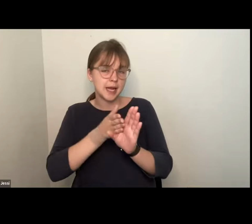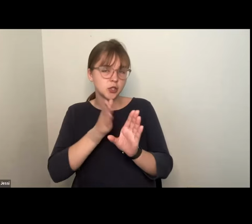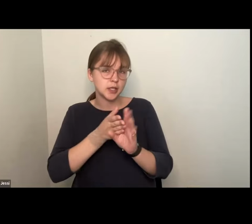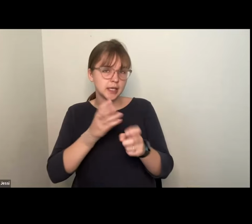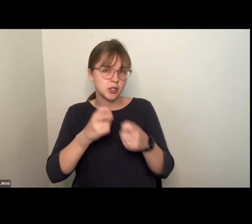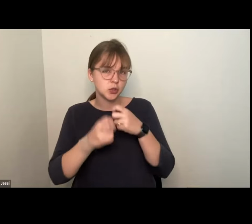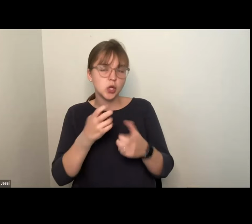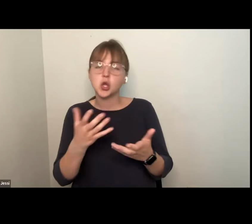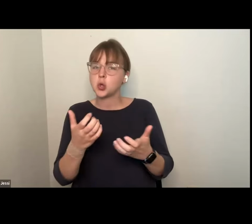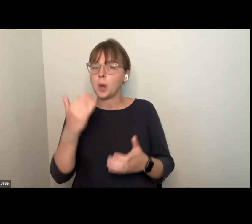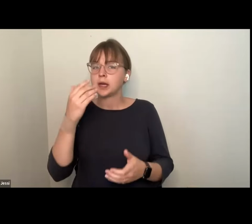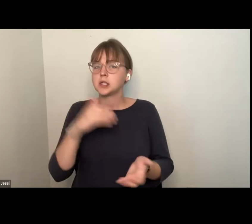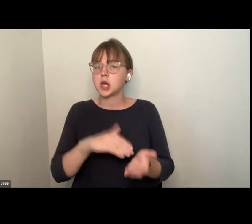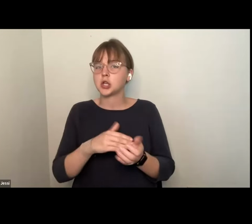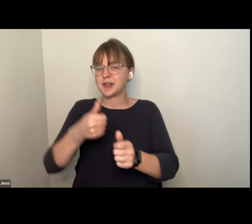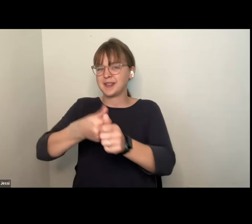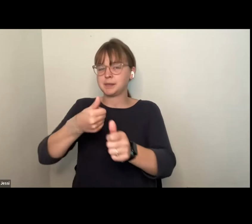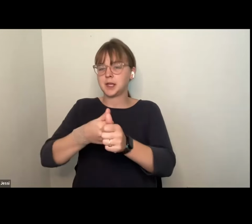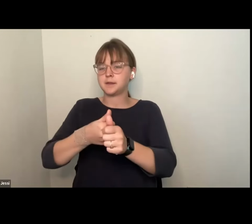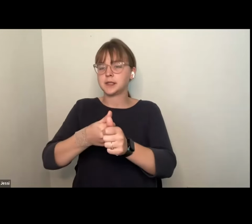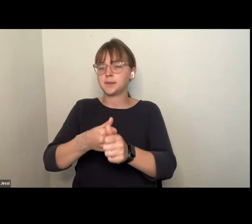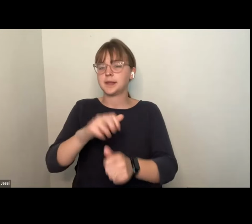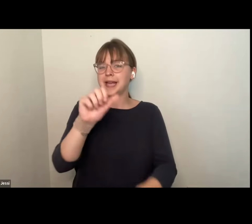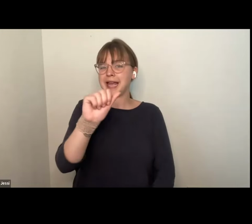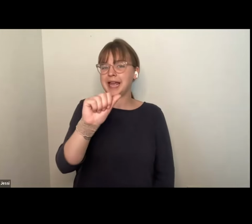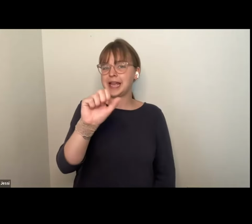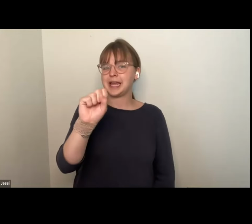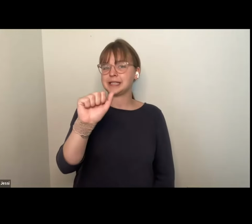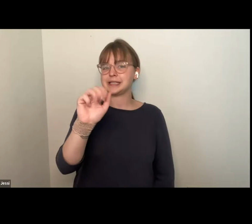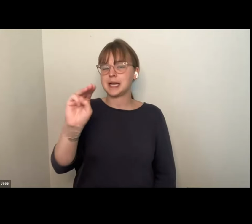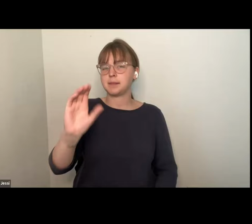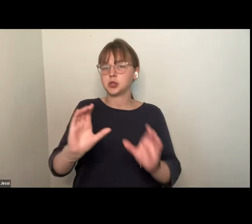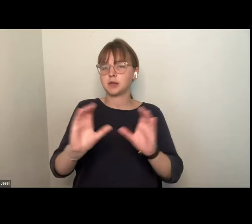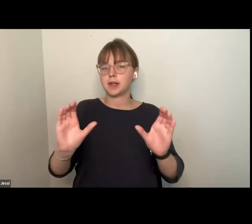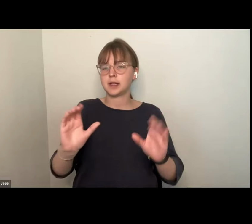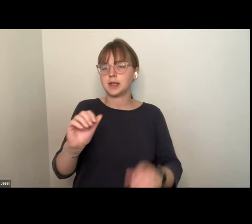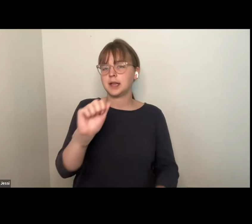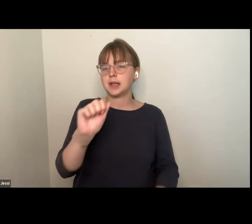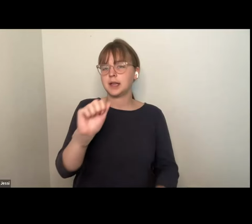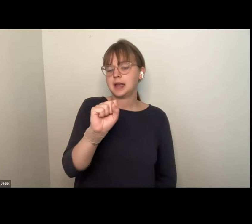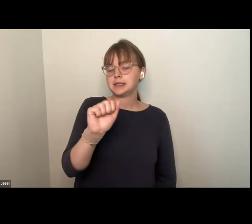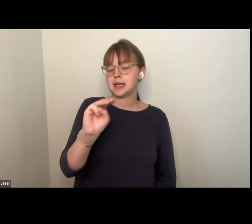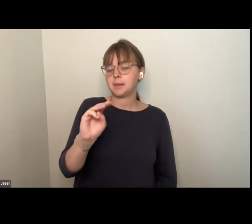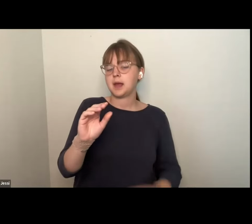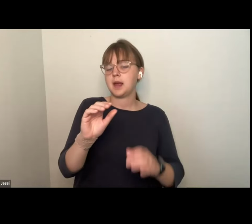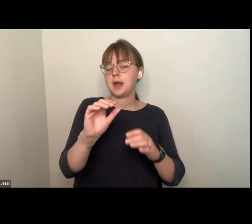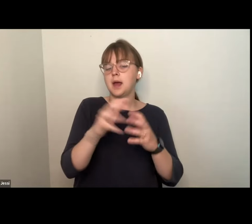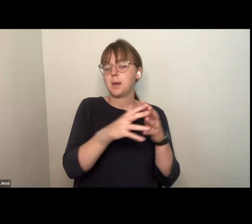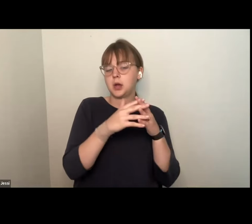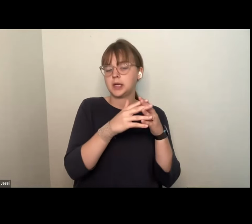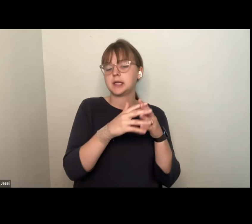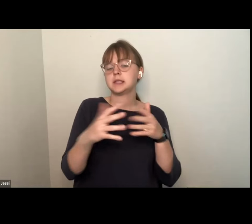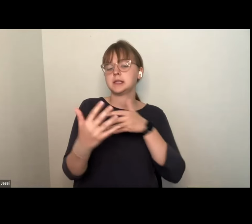want a physician who is ASAM certified or ABAM. So ASAM, American Society of